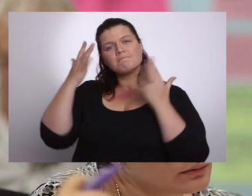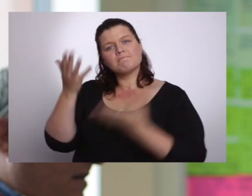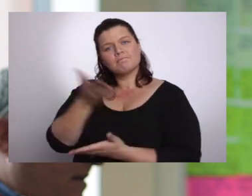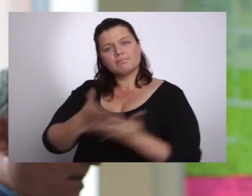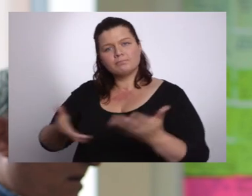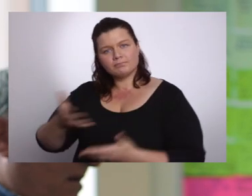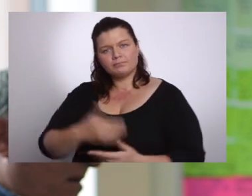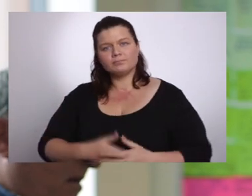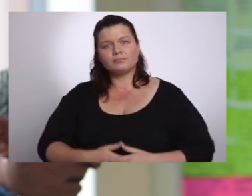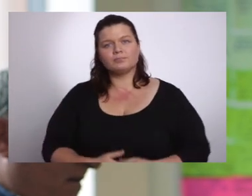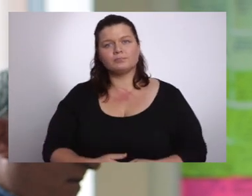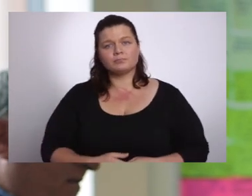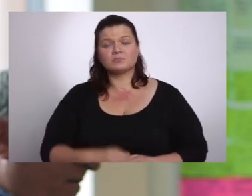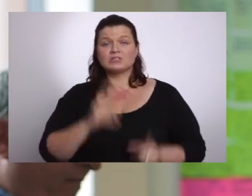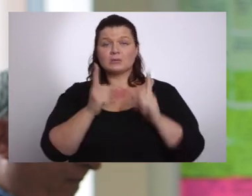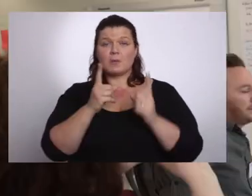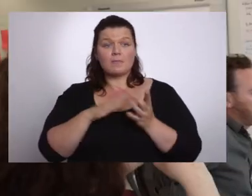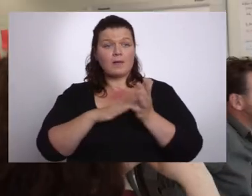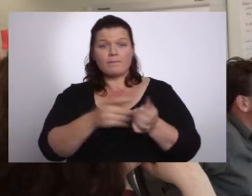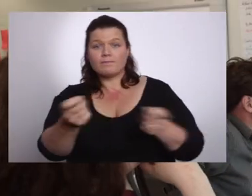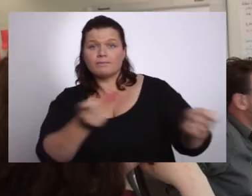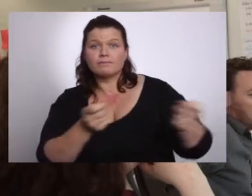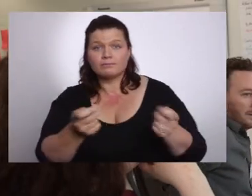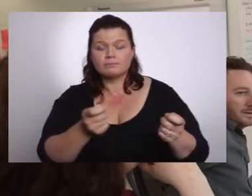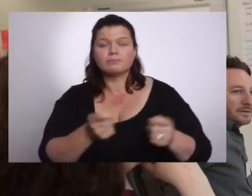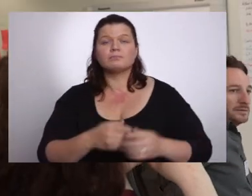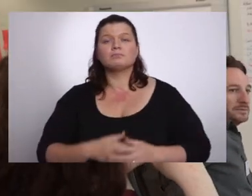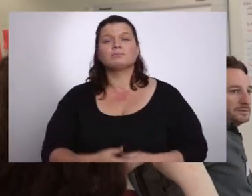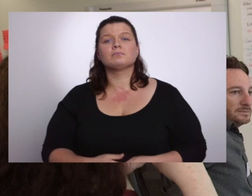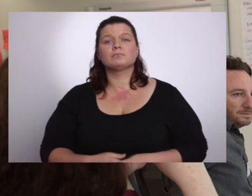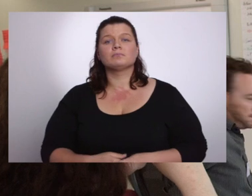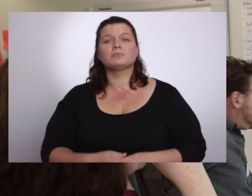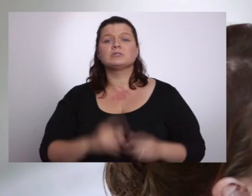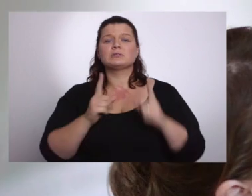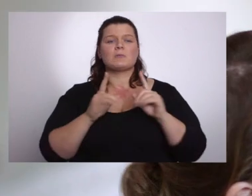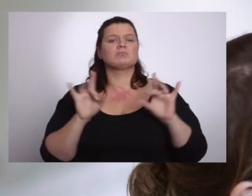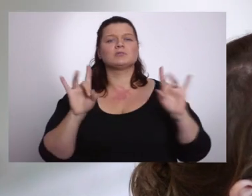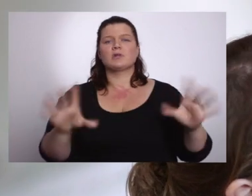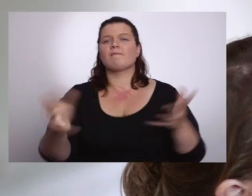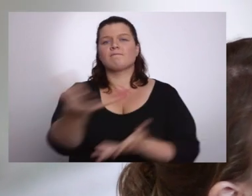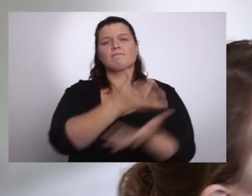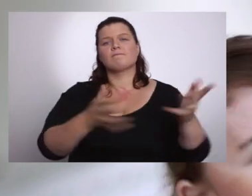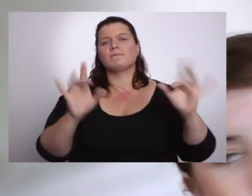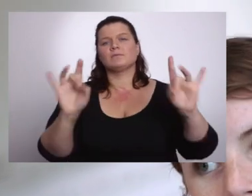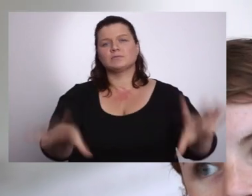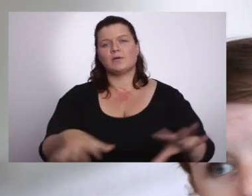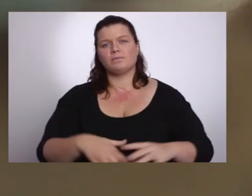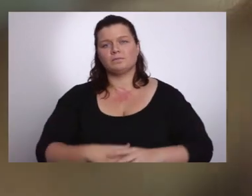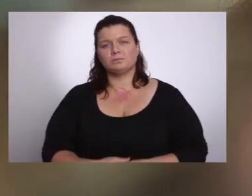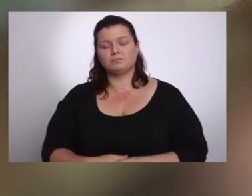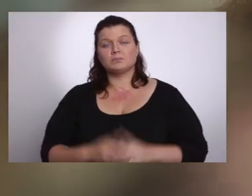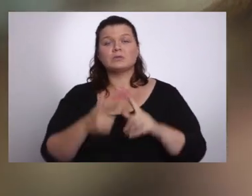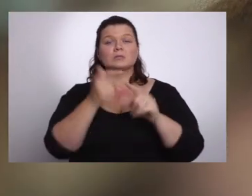during deliberation, there's different ways that it can happen. We sometimes help to facilitate the